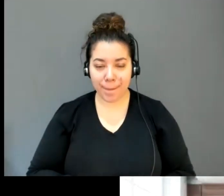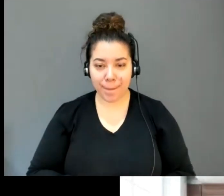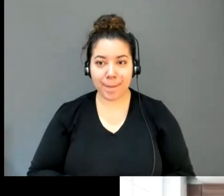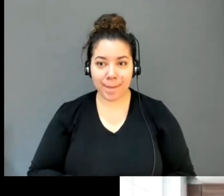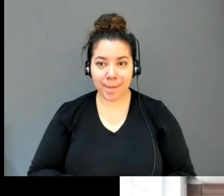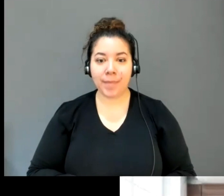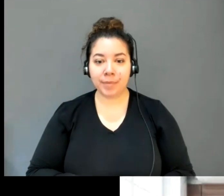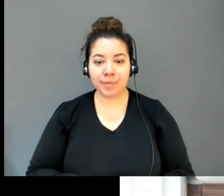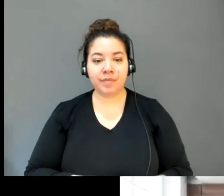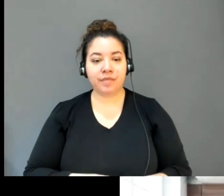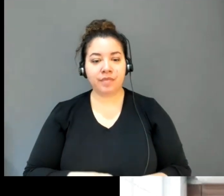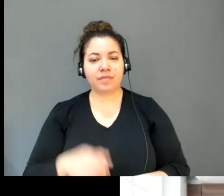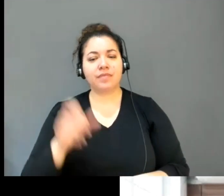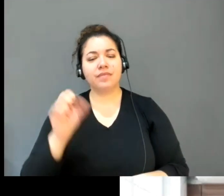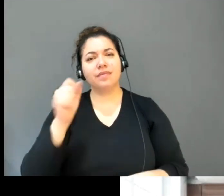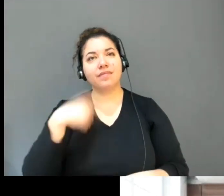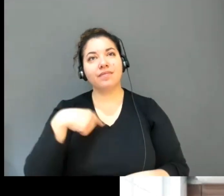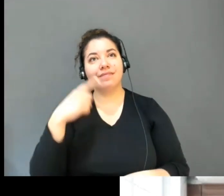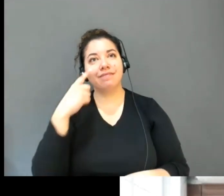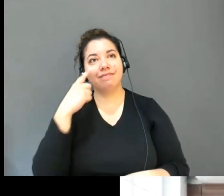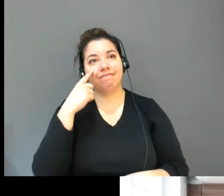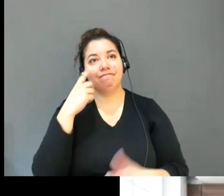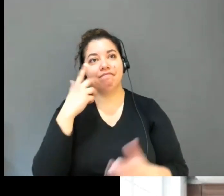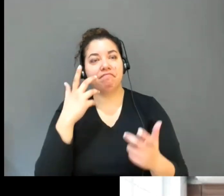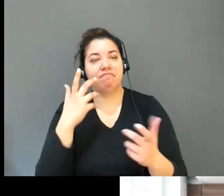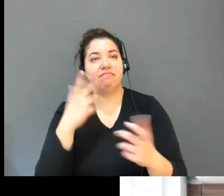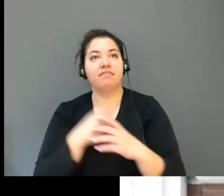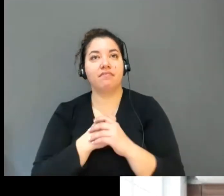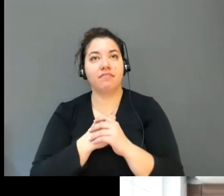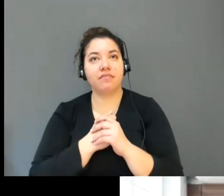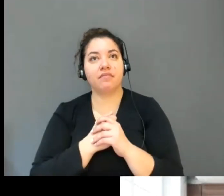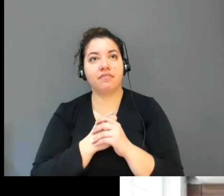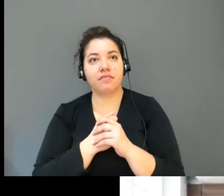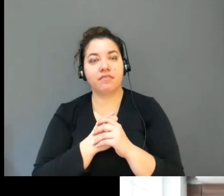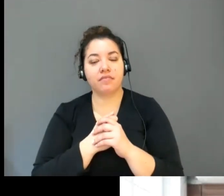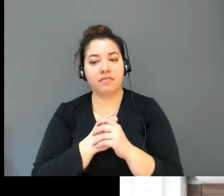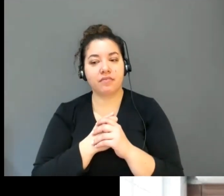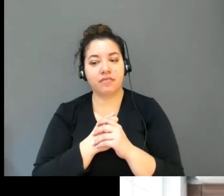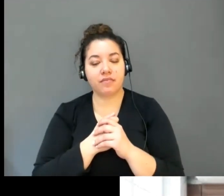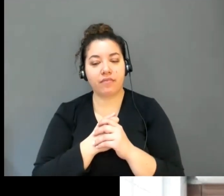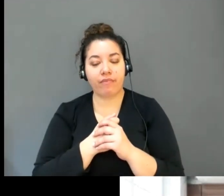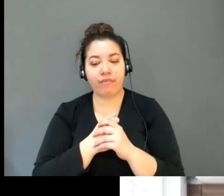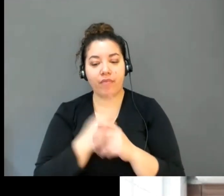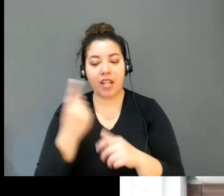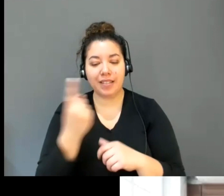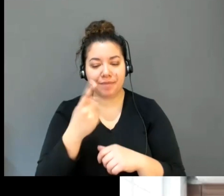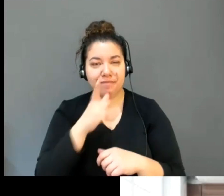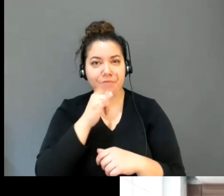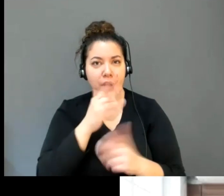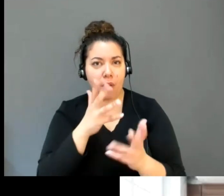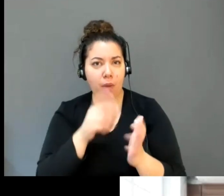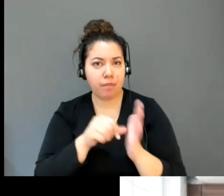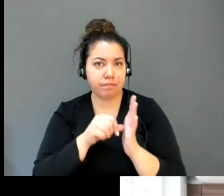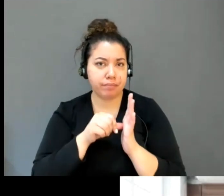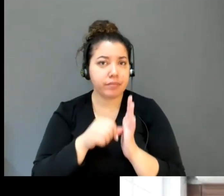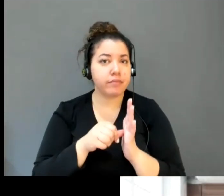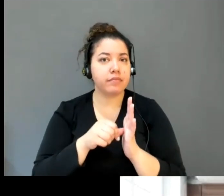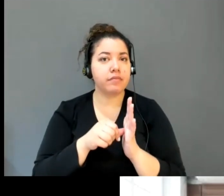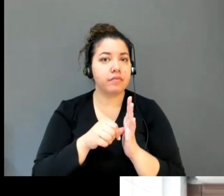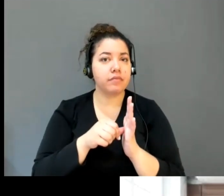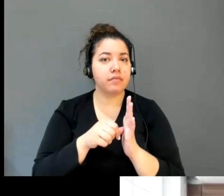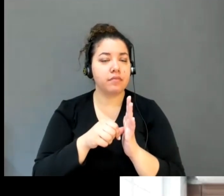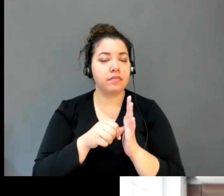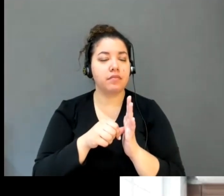I would probably say, that the one thing I would make sure of is that if you're going